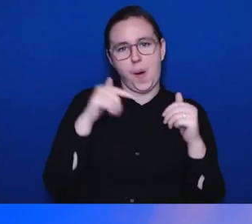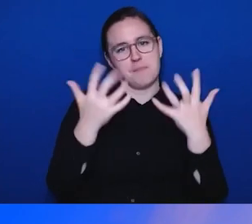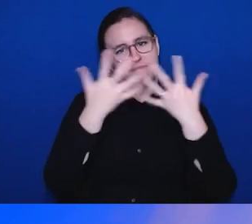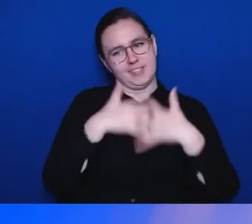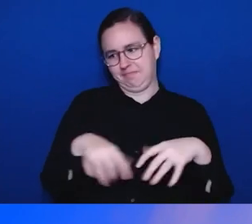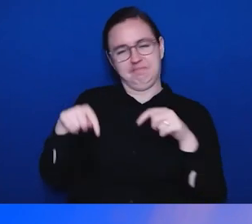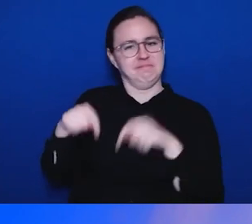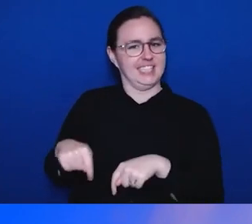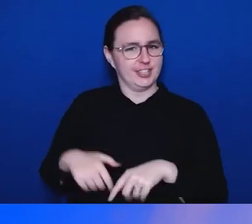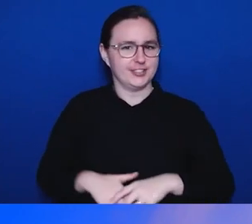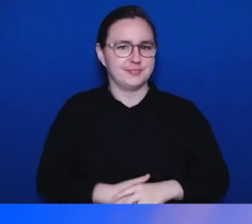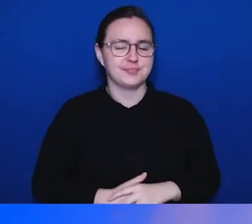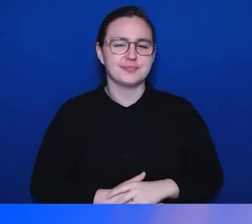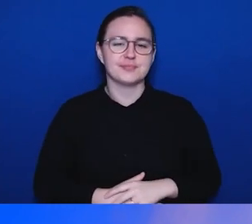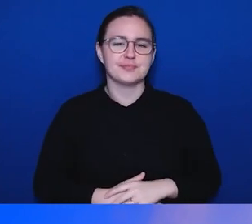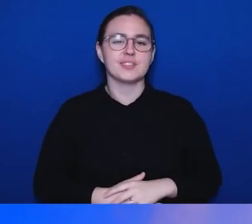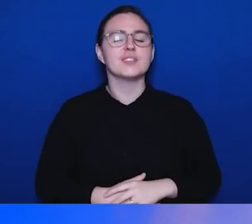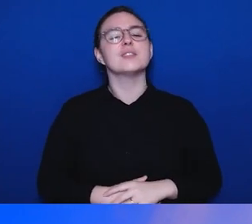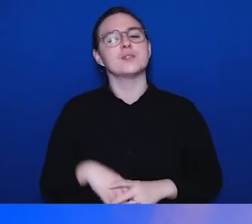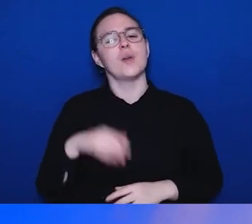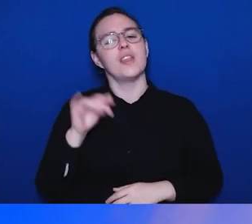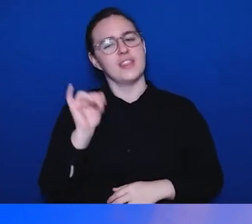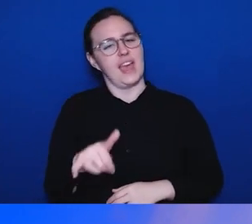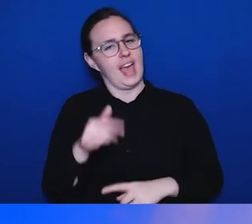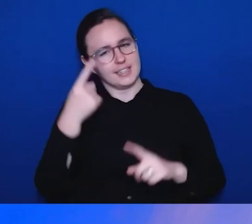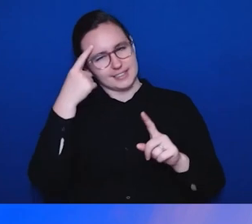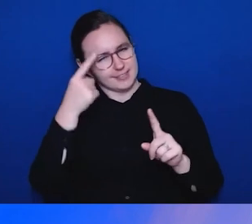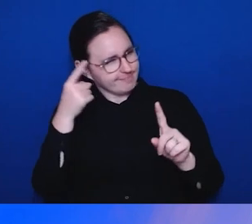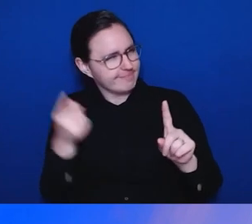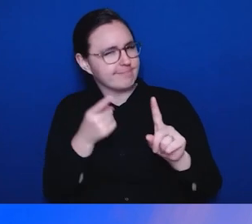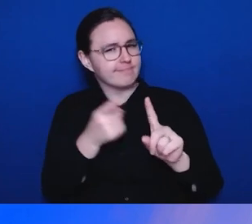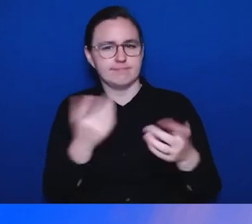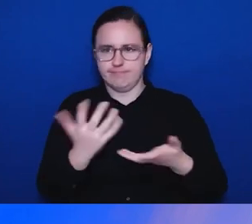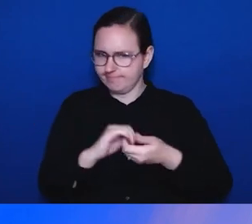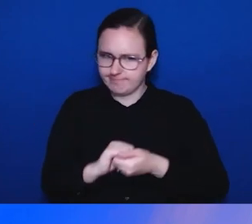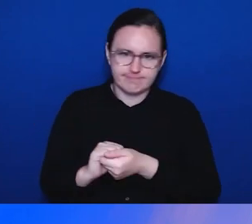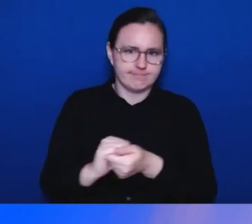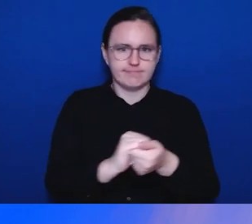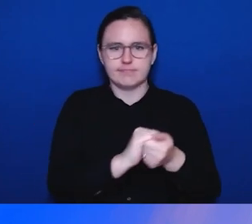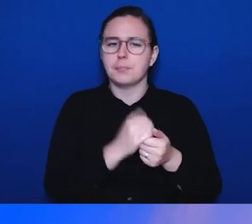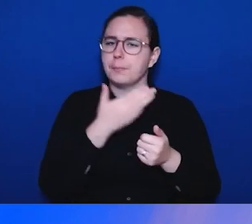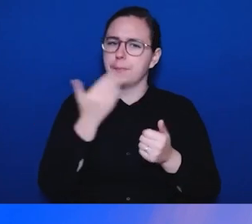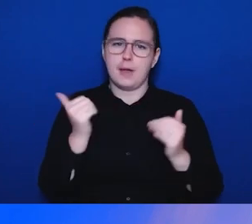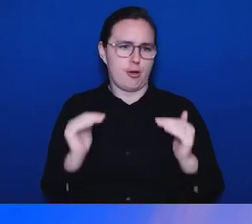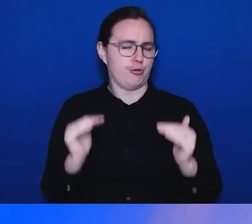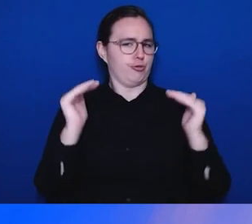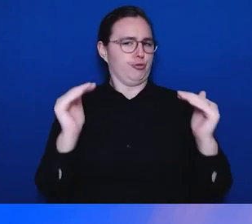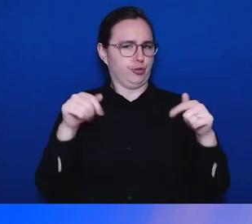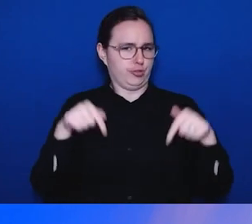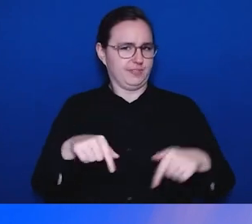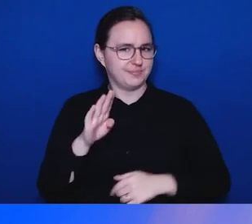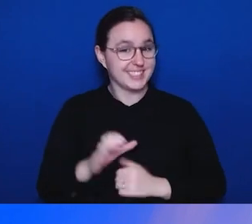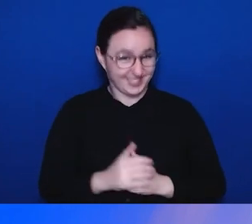your dream includes potentially being a doctor someday. That's the BC we all believe in. Let's keep building it together. Thank you